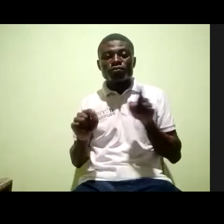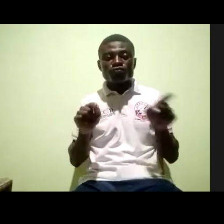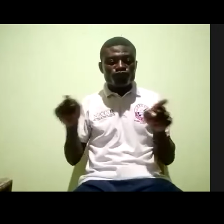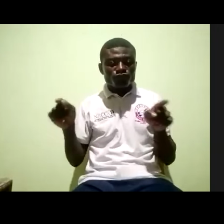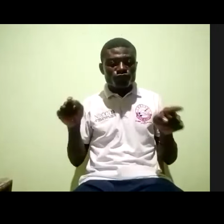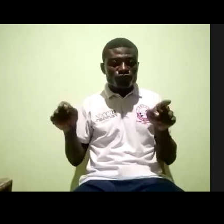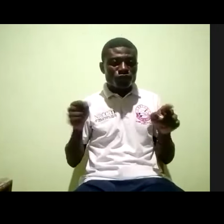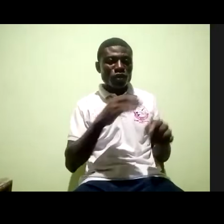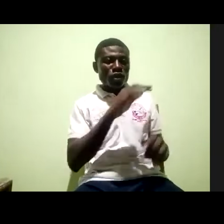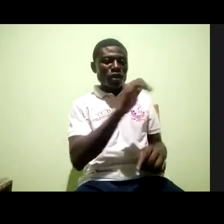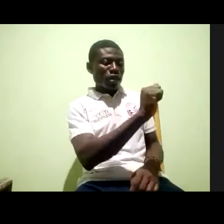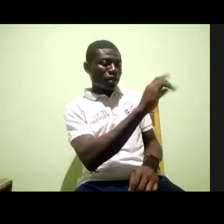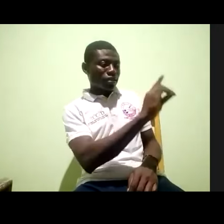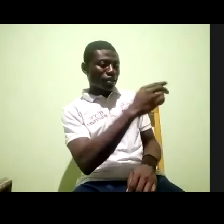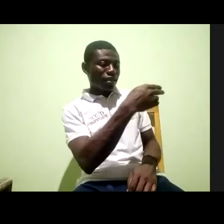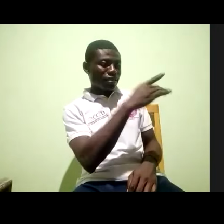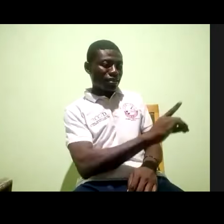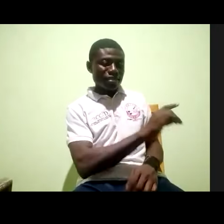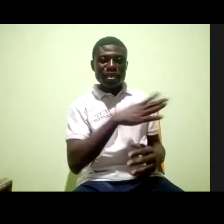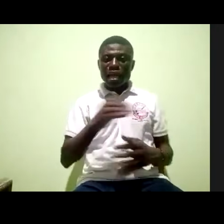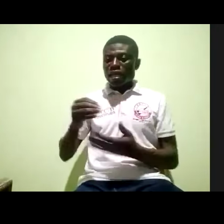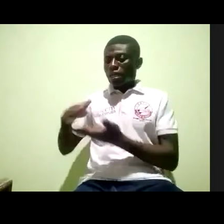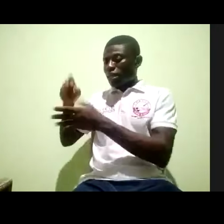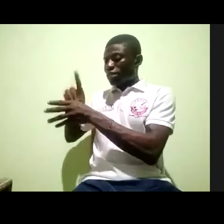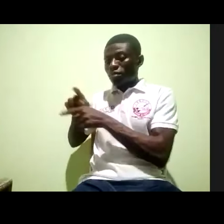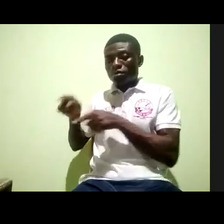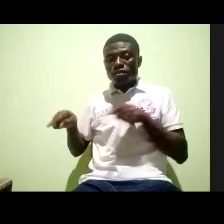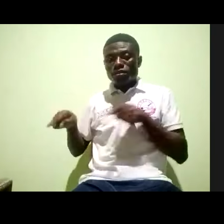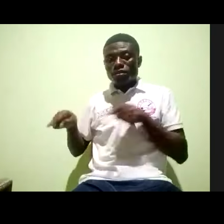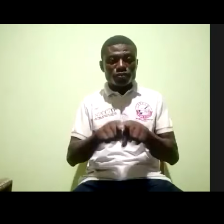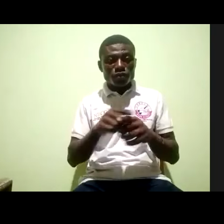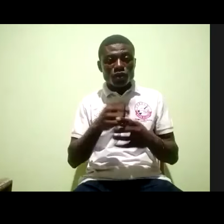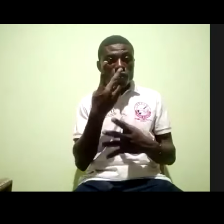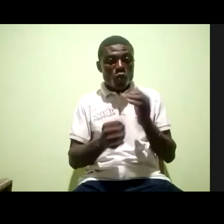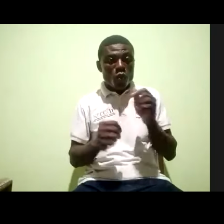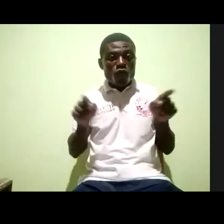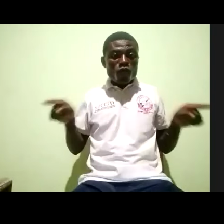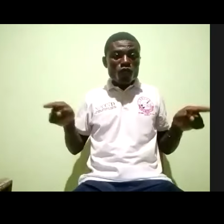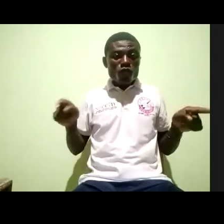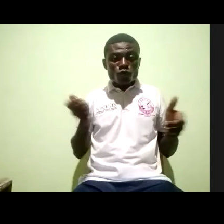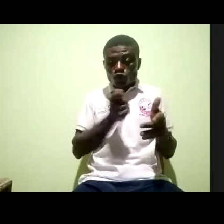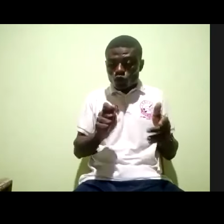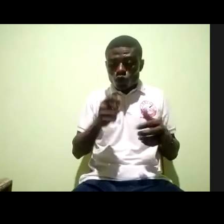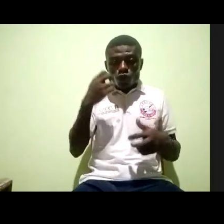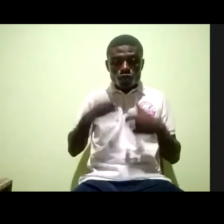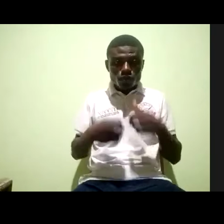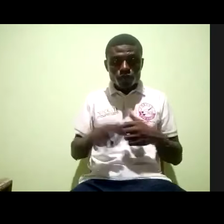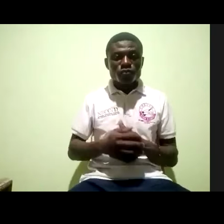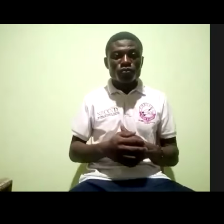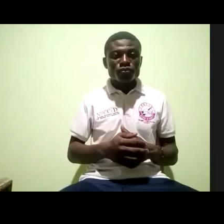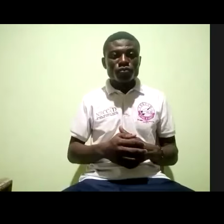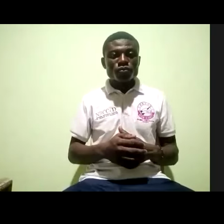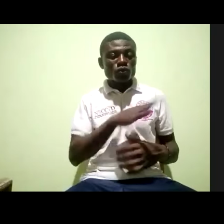writing. And okay. And both find it hard to write neatly. The kids with ADHD as